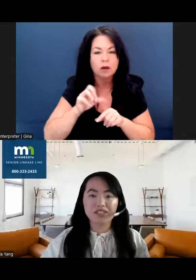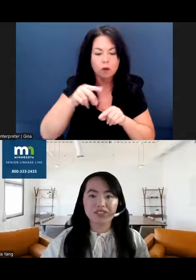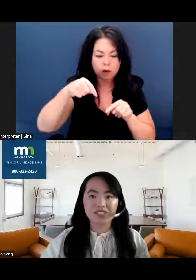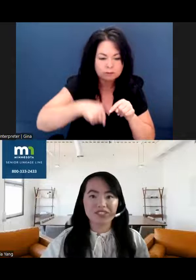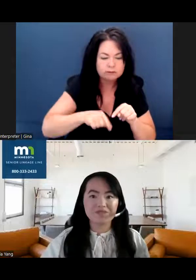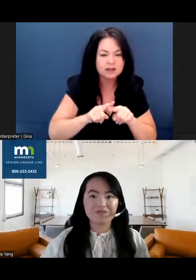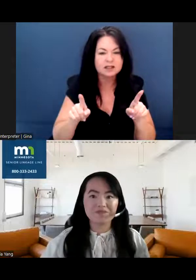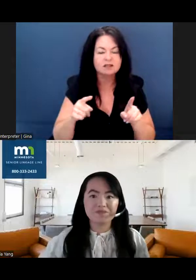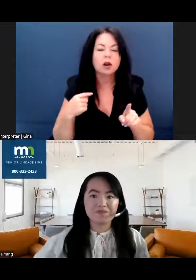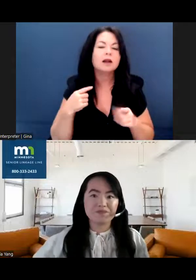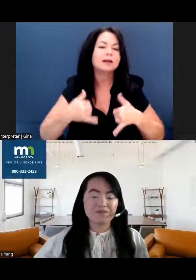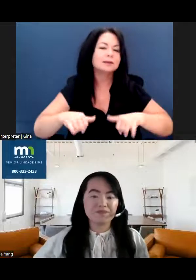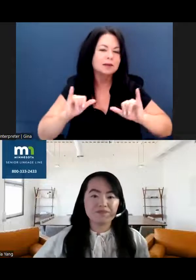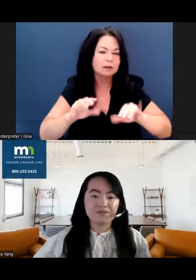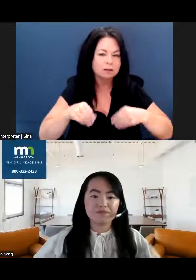quality services.